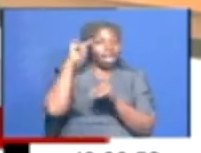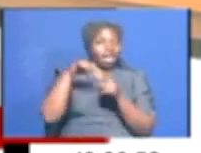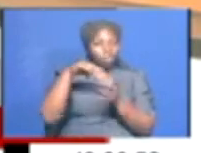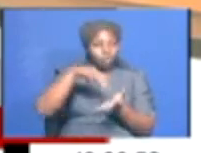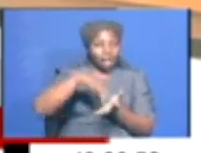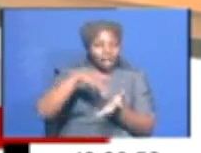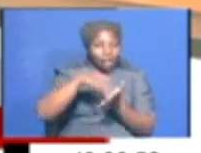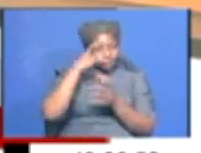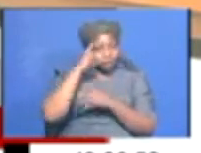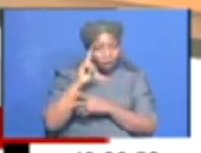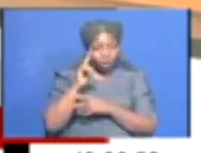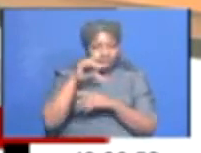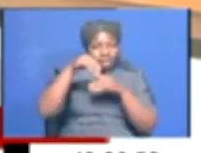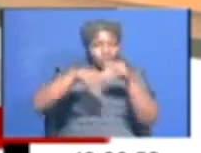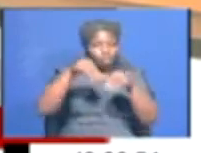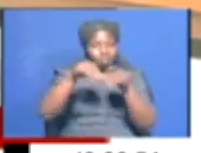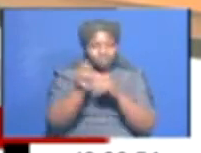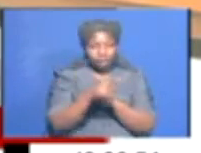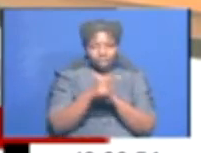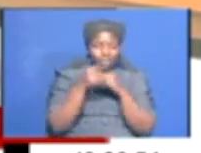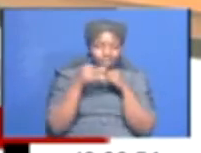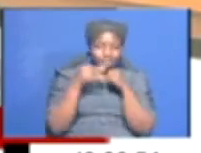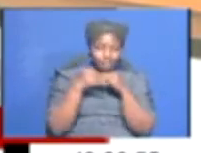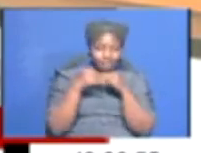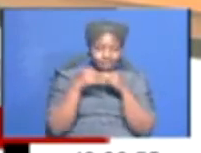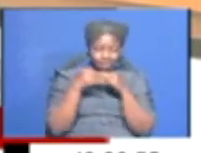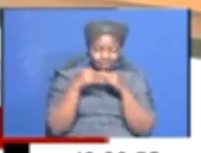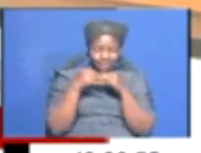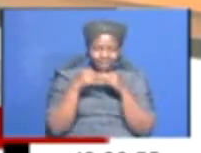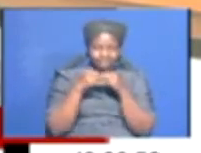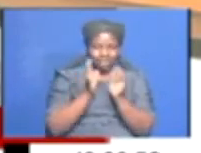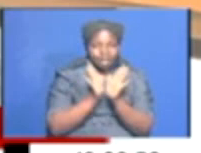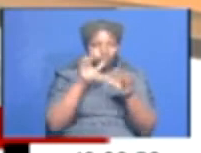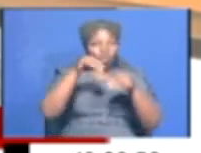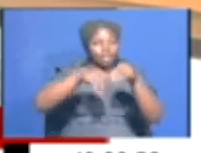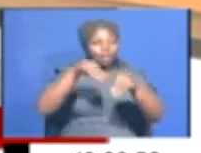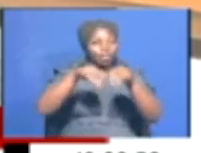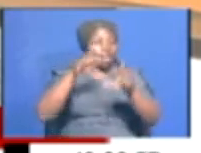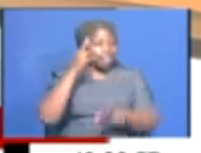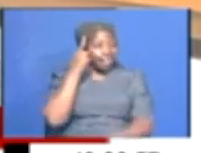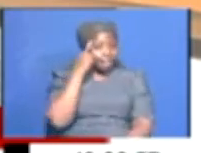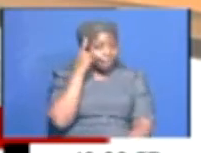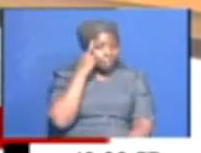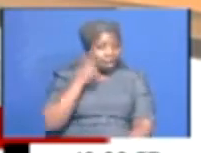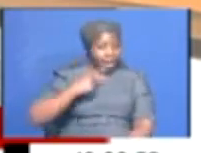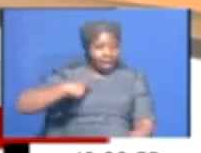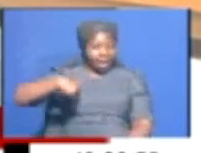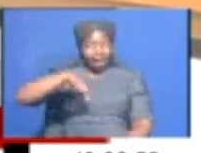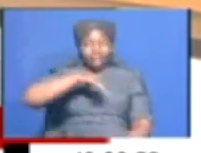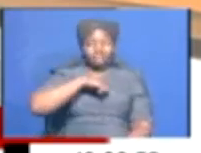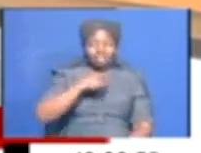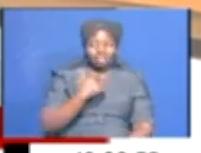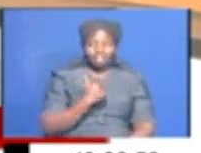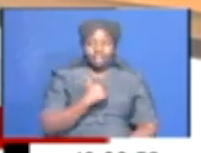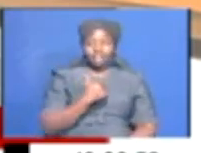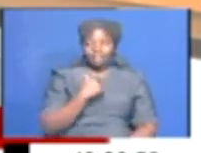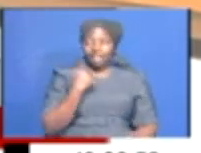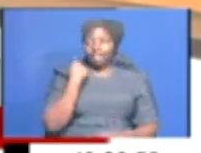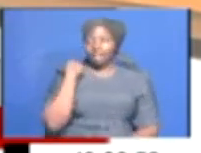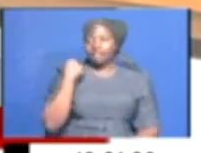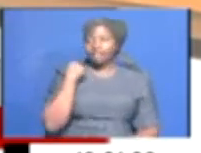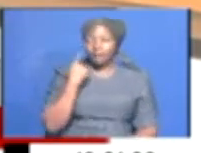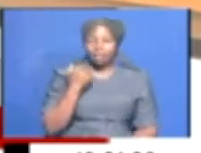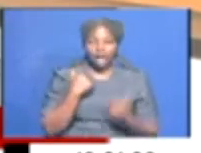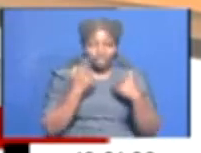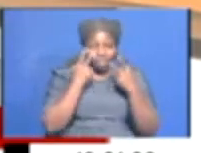9 elections. And general election, remember that we have yesterday, we saw the Right